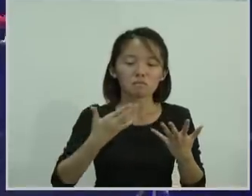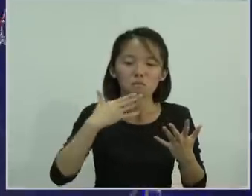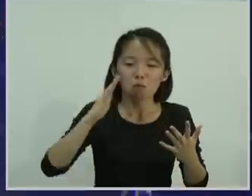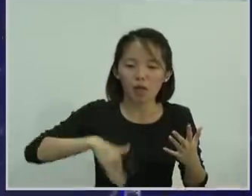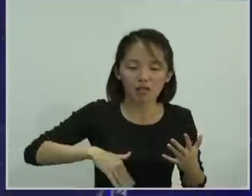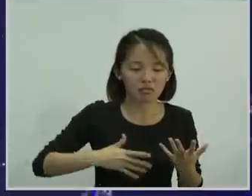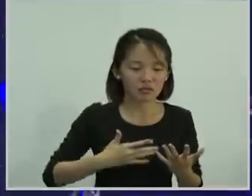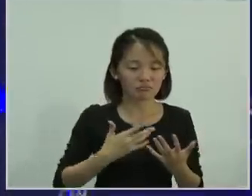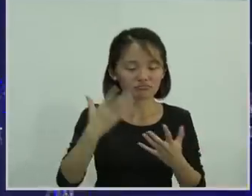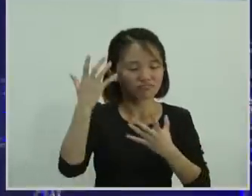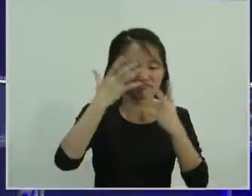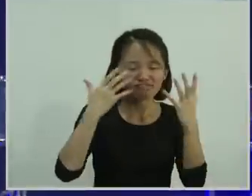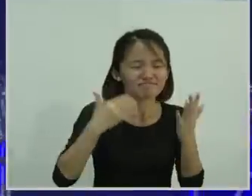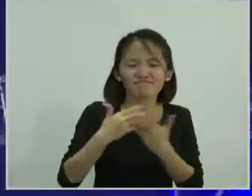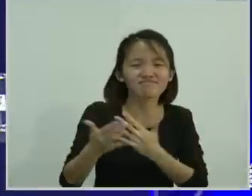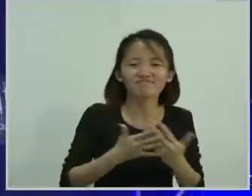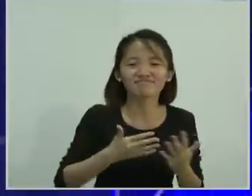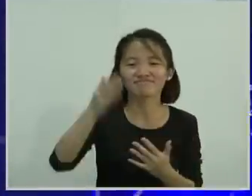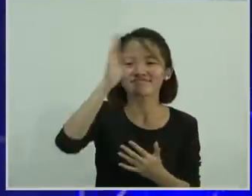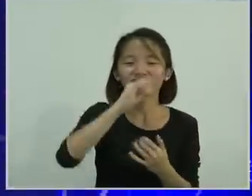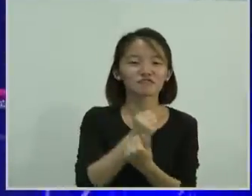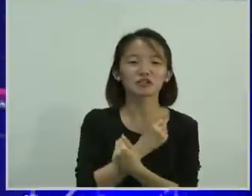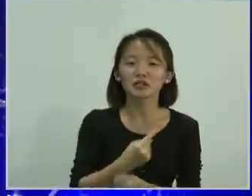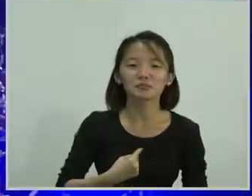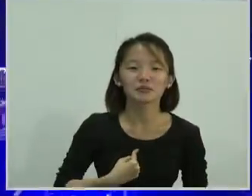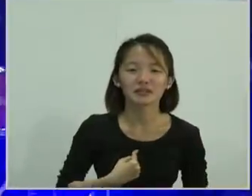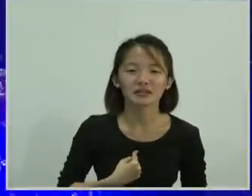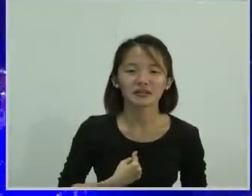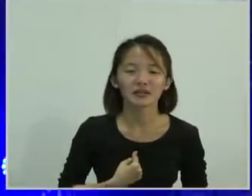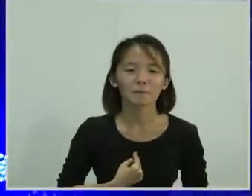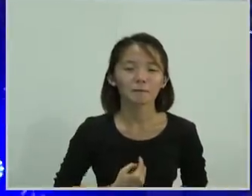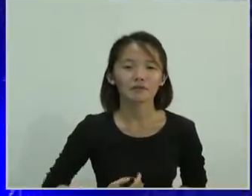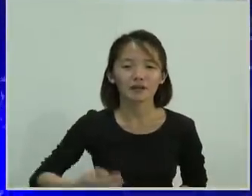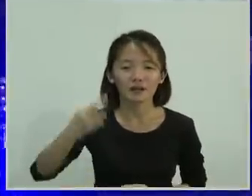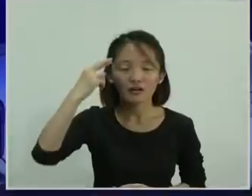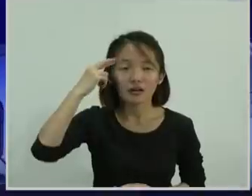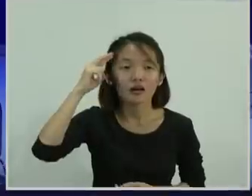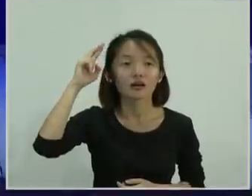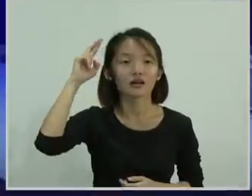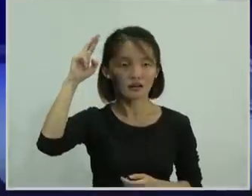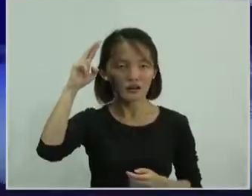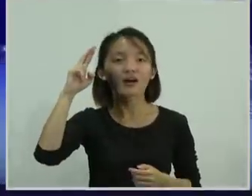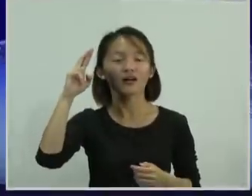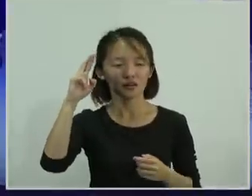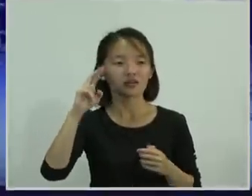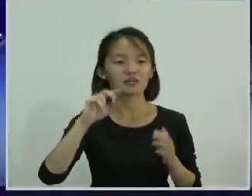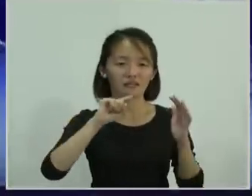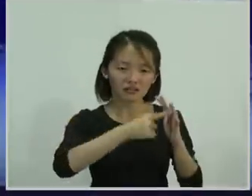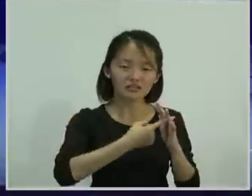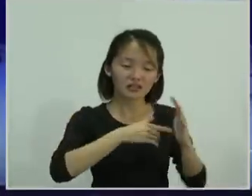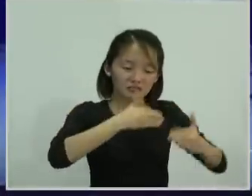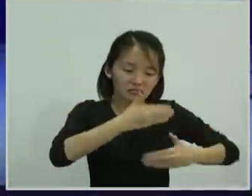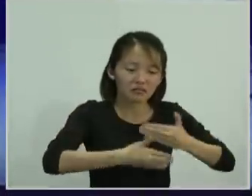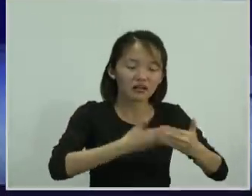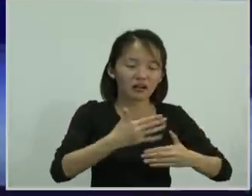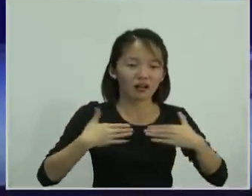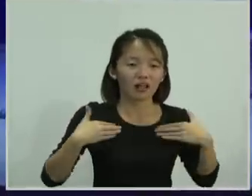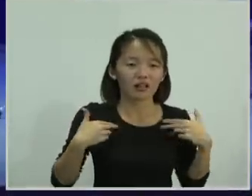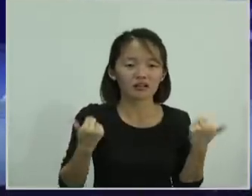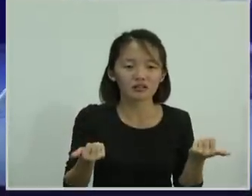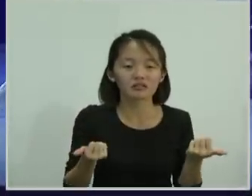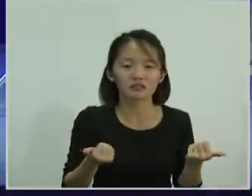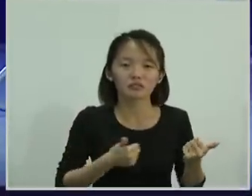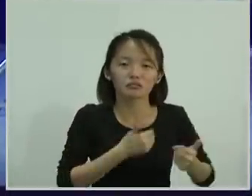When I realized all of it, the healing process within me began. And it's really in the last 4 years of